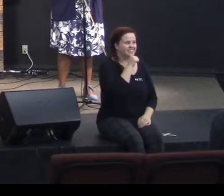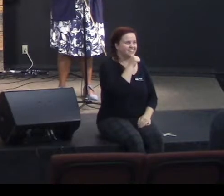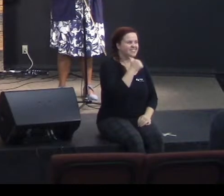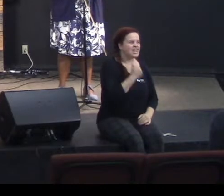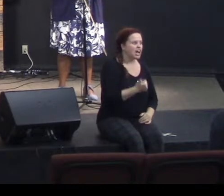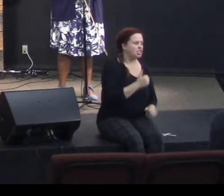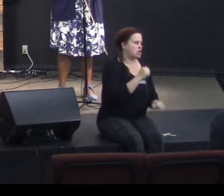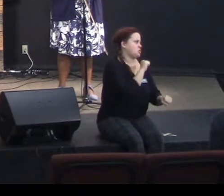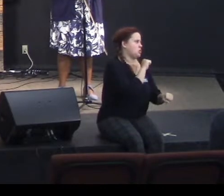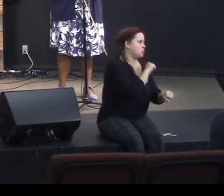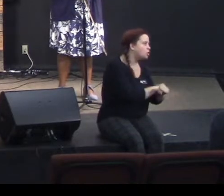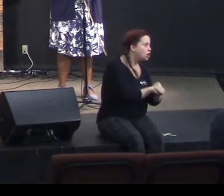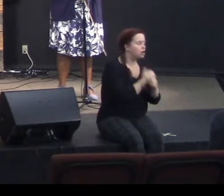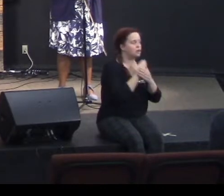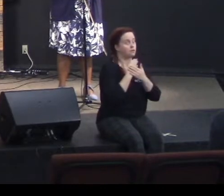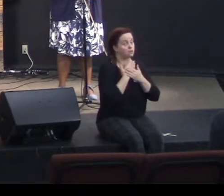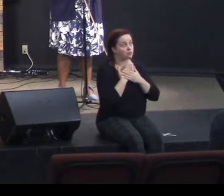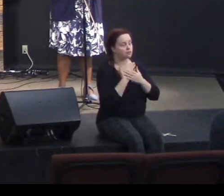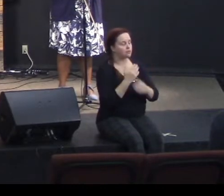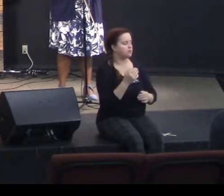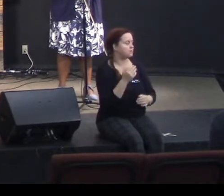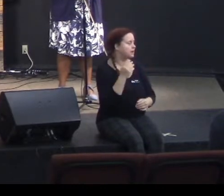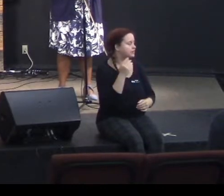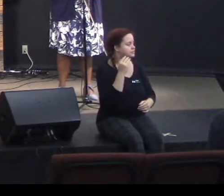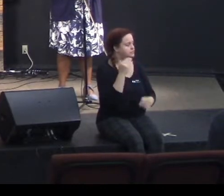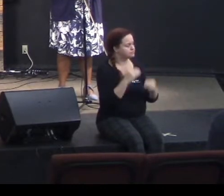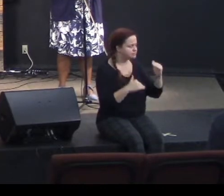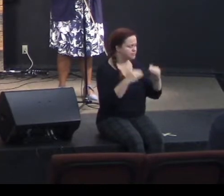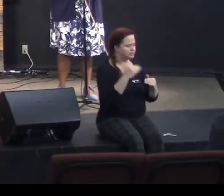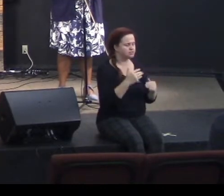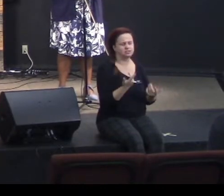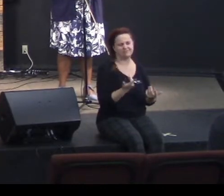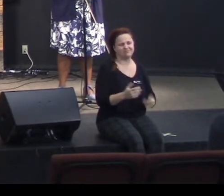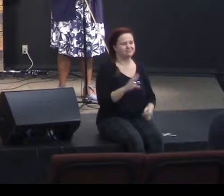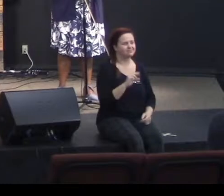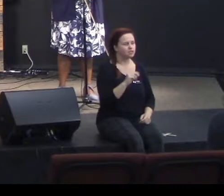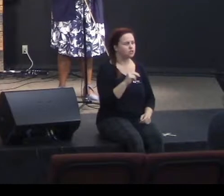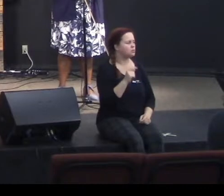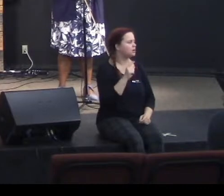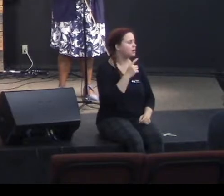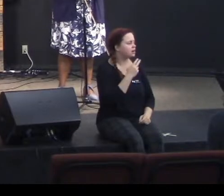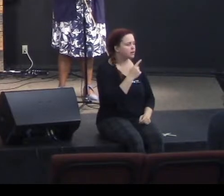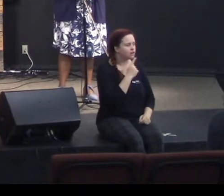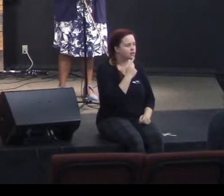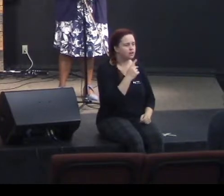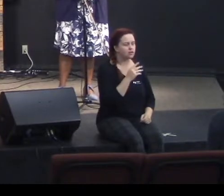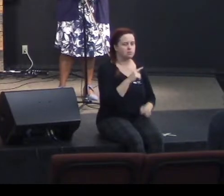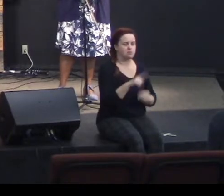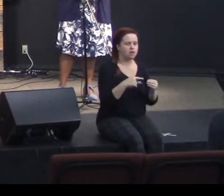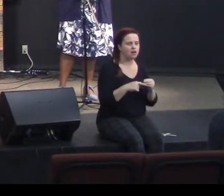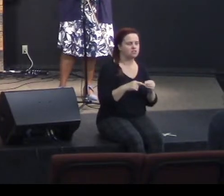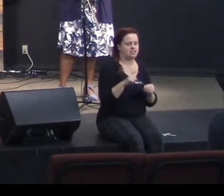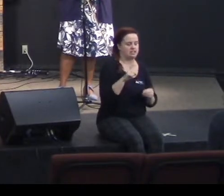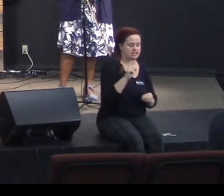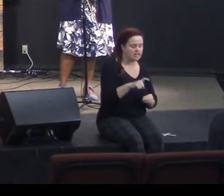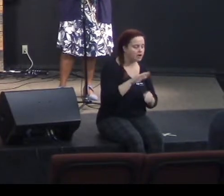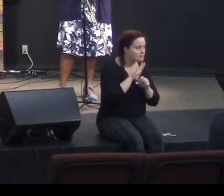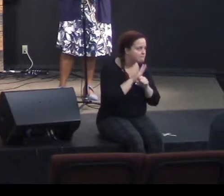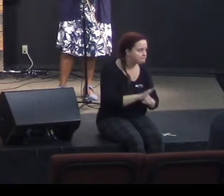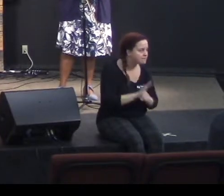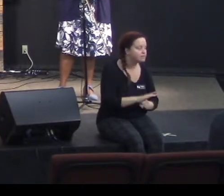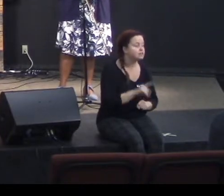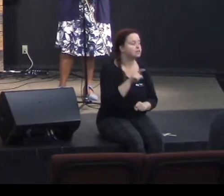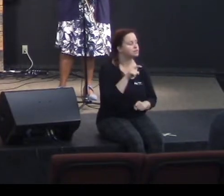important, but that's a different thing that we're talking about. We're talking about the necessary pressure that we need to have in our life